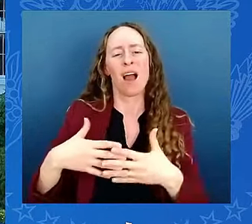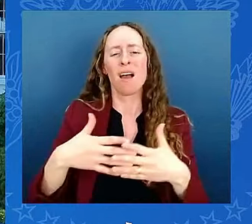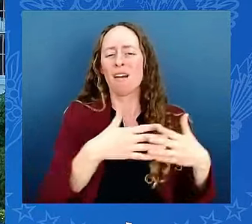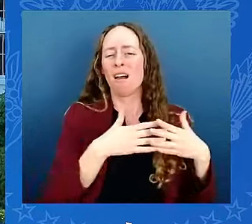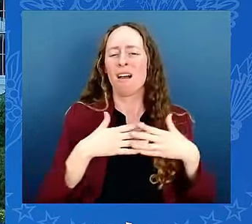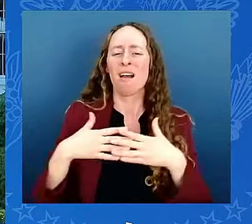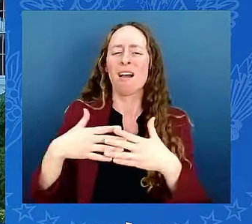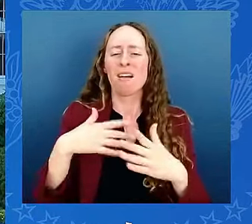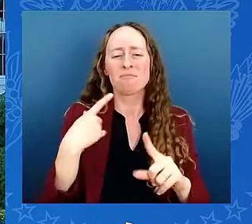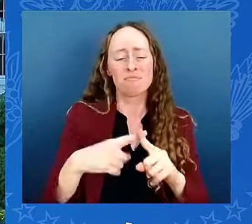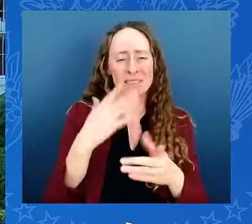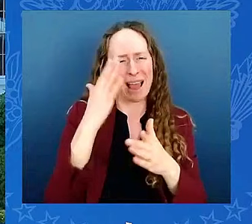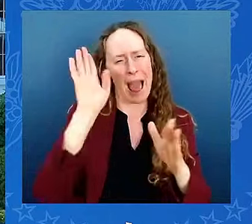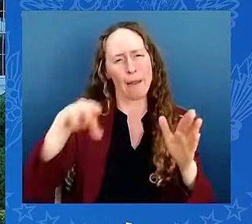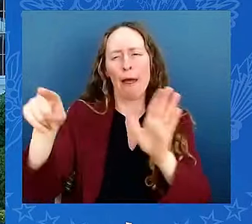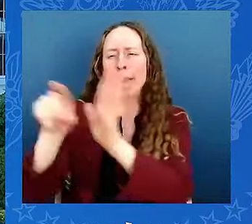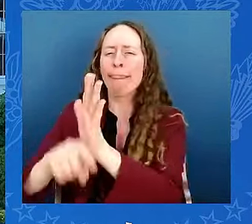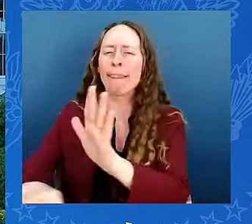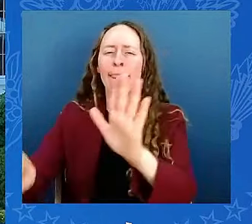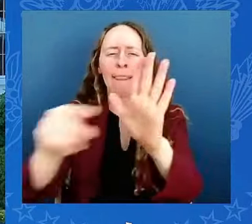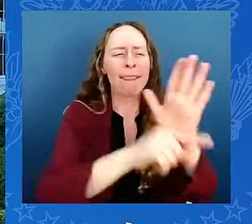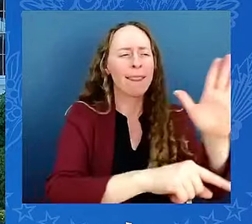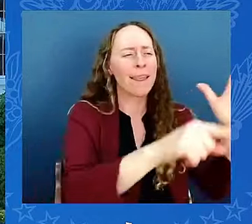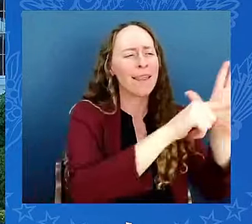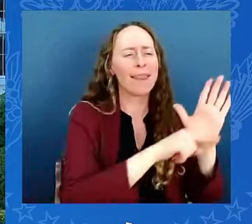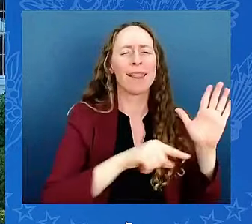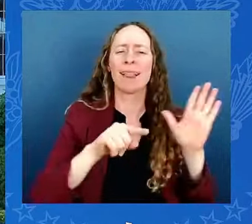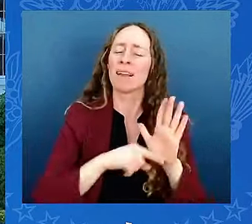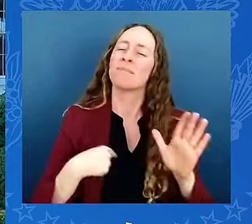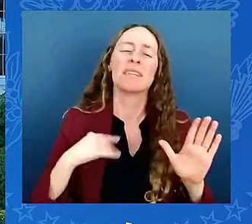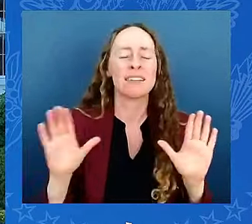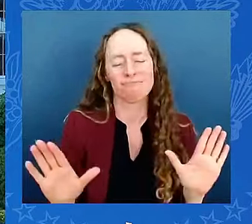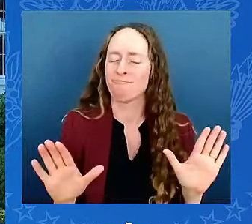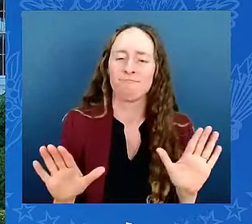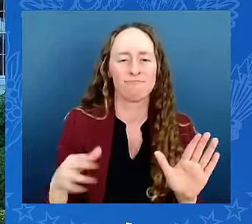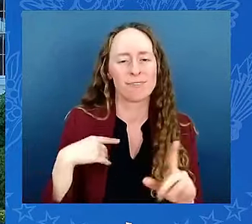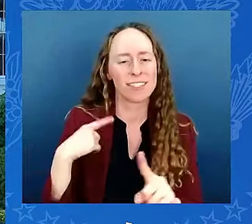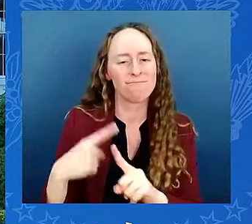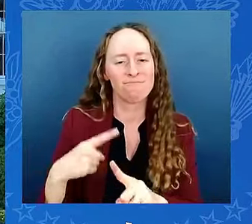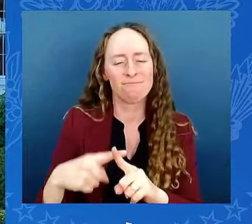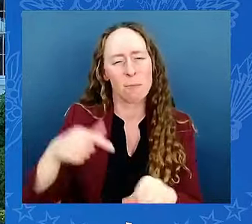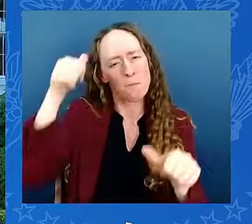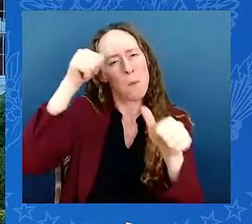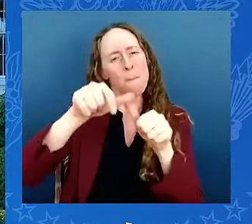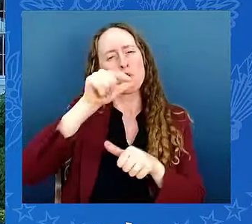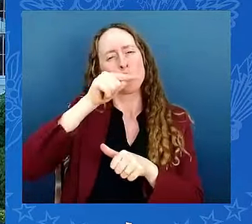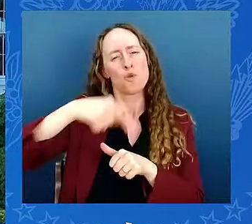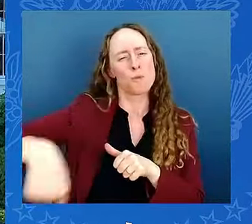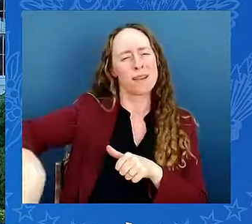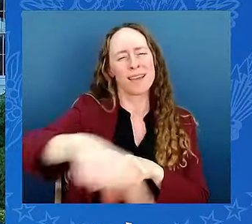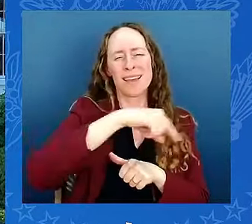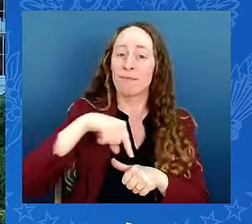haven't. You just have, we have to remember who we are. We're the United States of America.